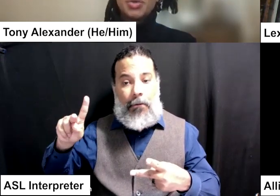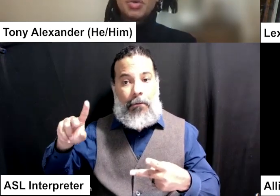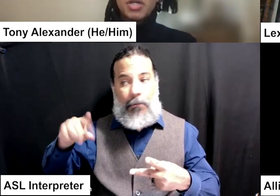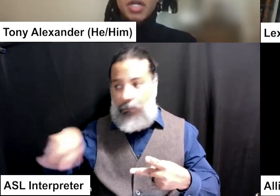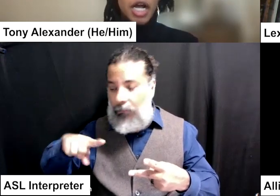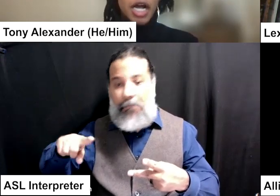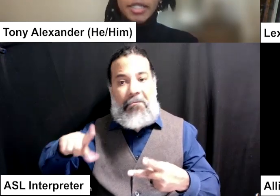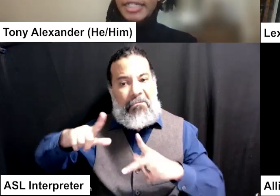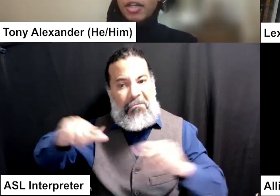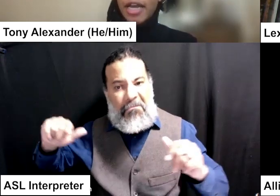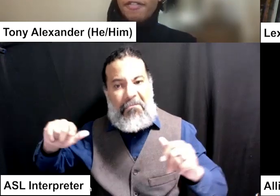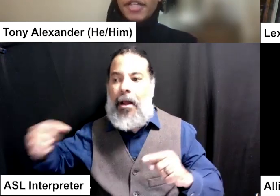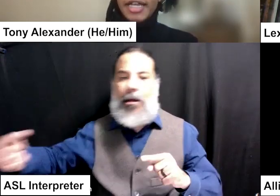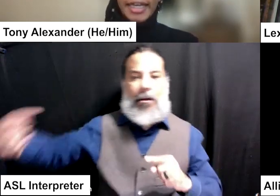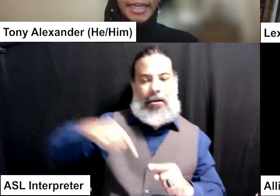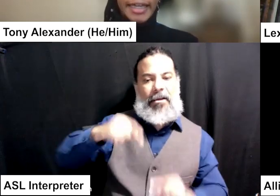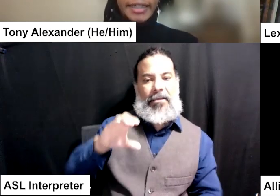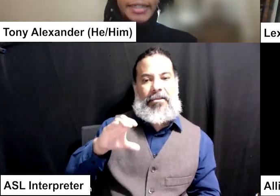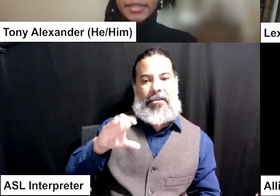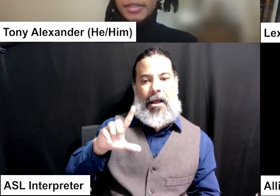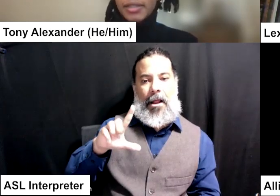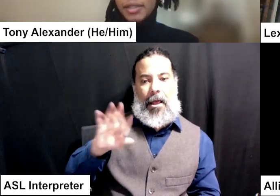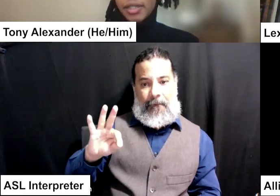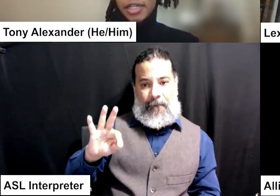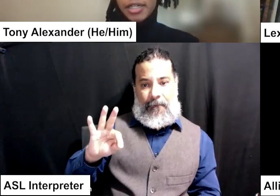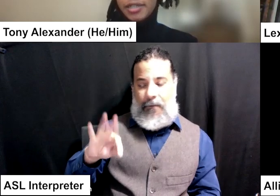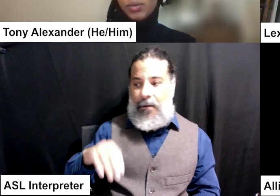come to CLF and